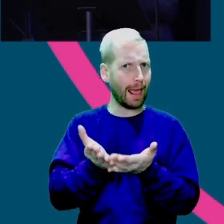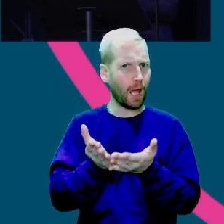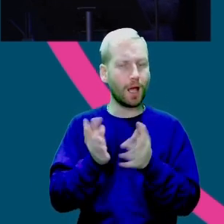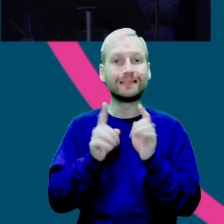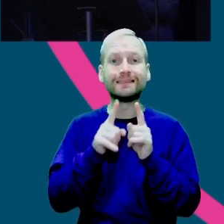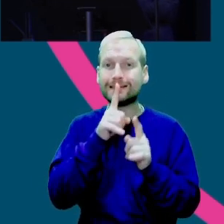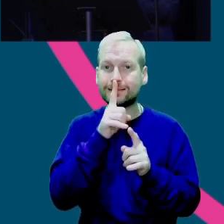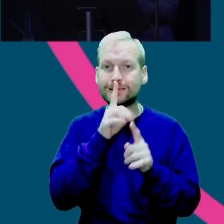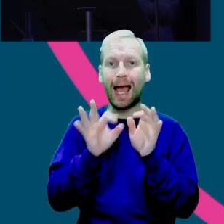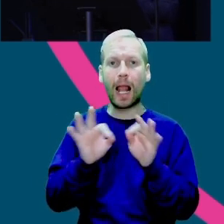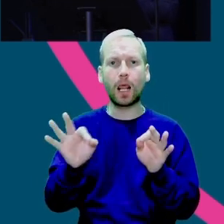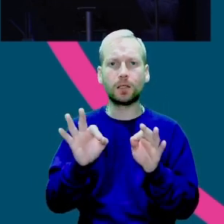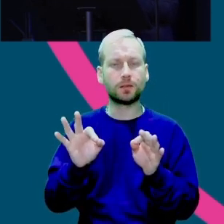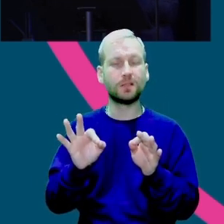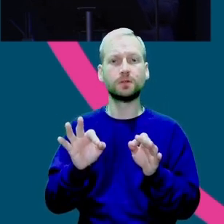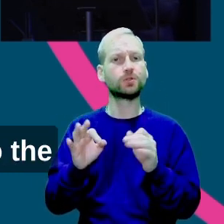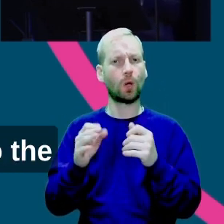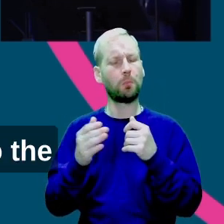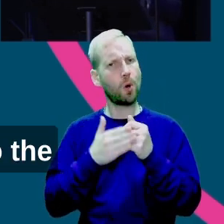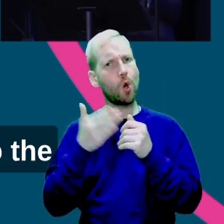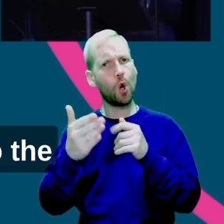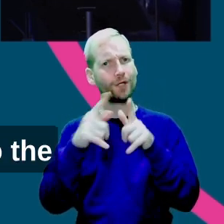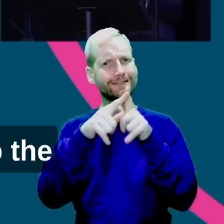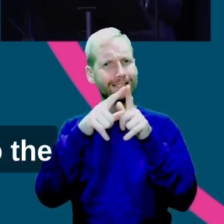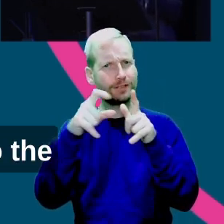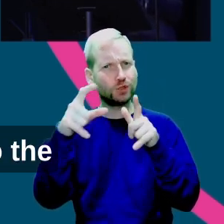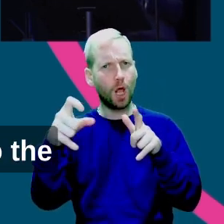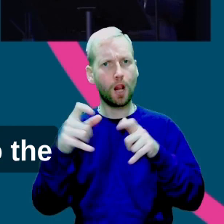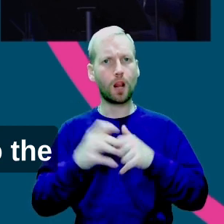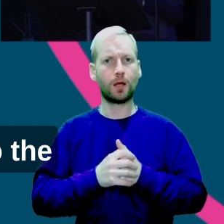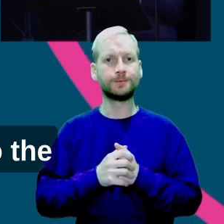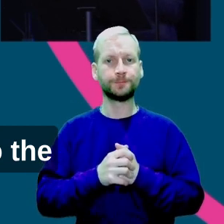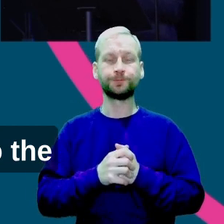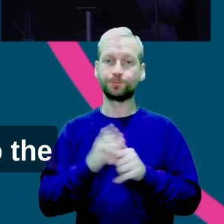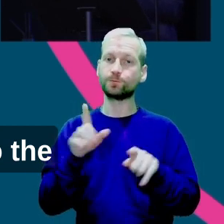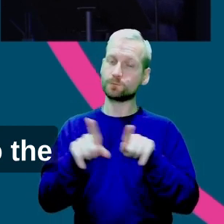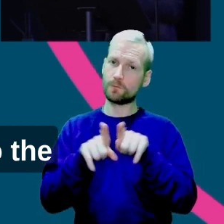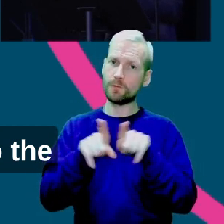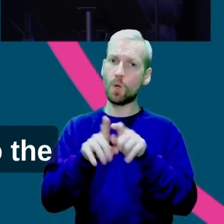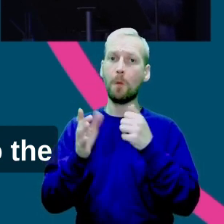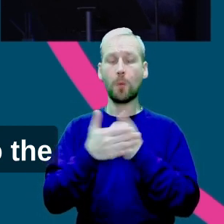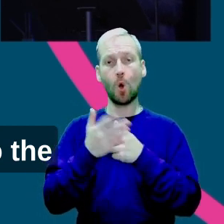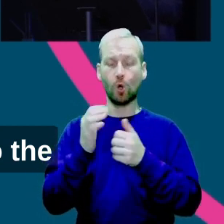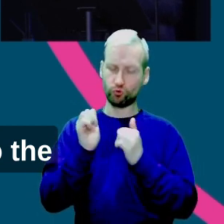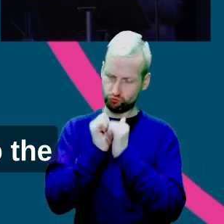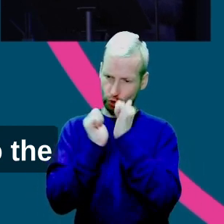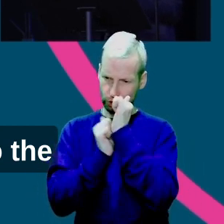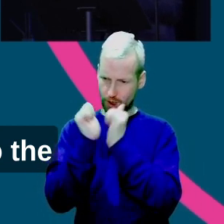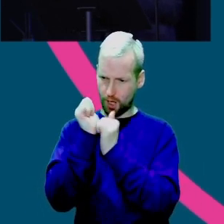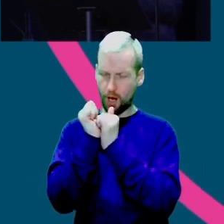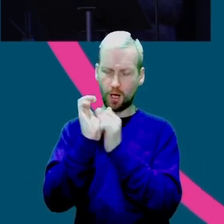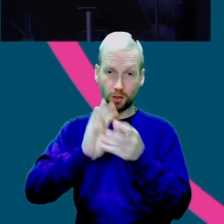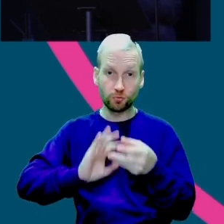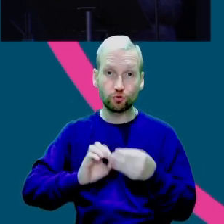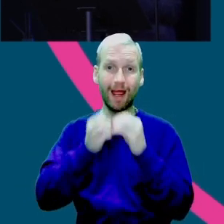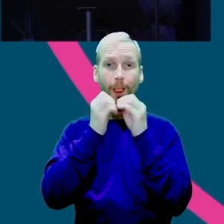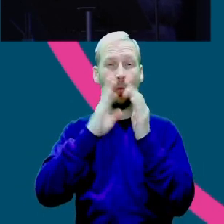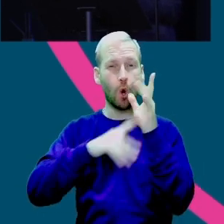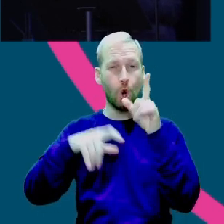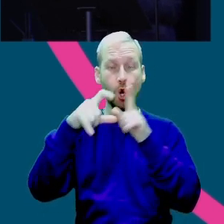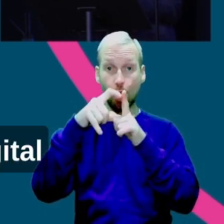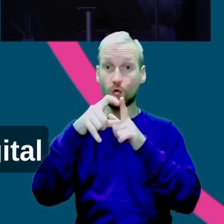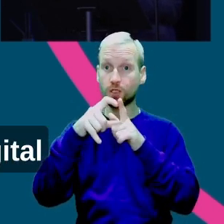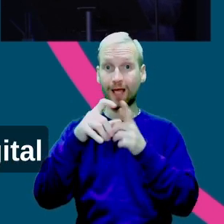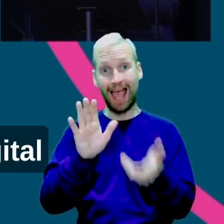So a more advanced digital offering, and we've actually built in more infrastructure into the ward than we can use